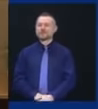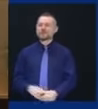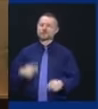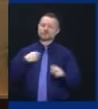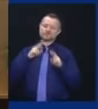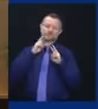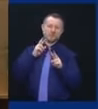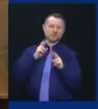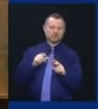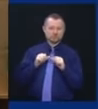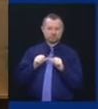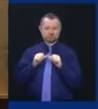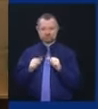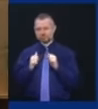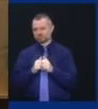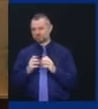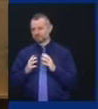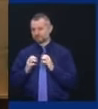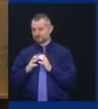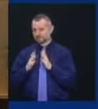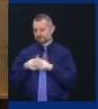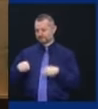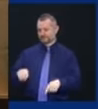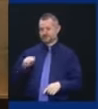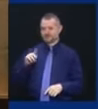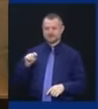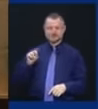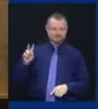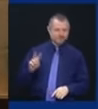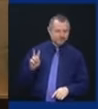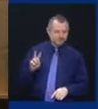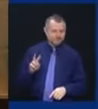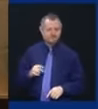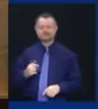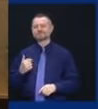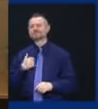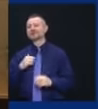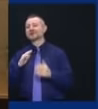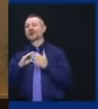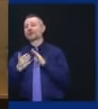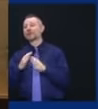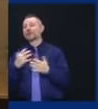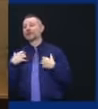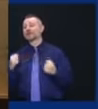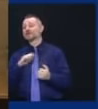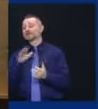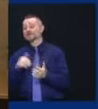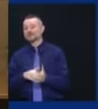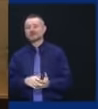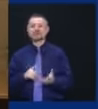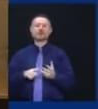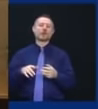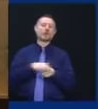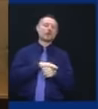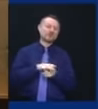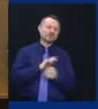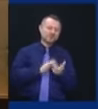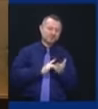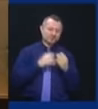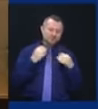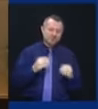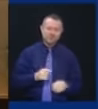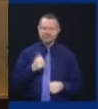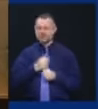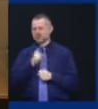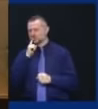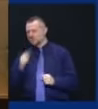permanent site being here in Mount Vernon, Grace Baptist, the Neighborhood Health Center, working with our local pharmacies to ensure that there are